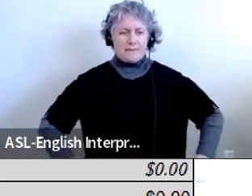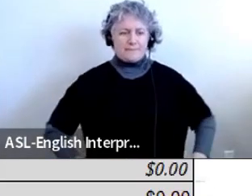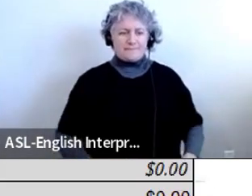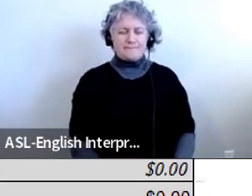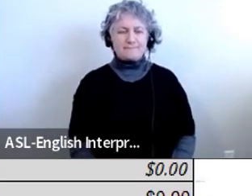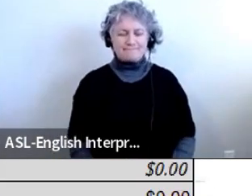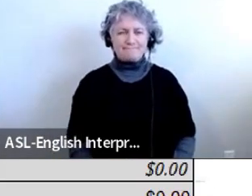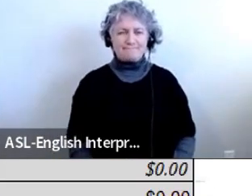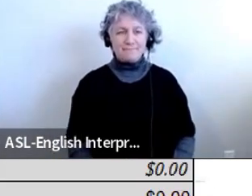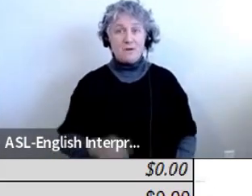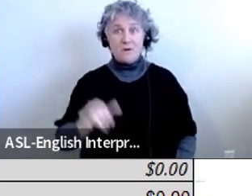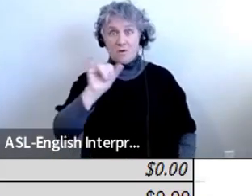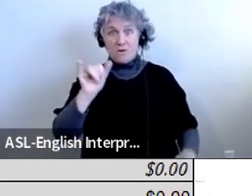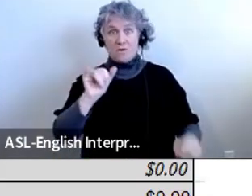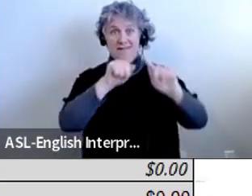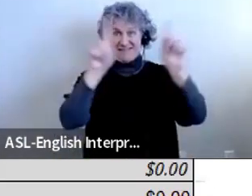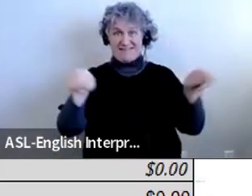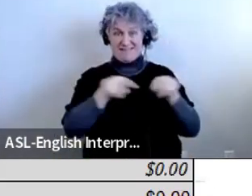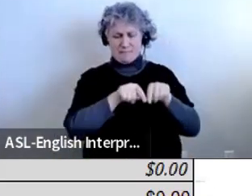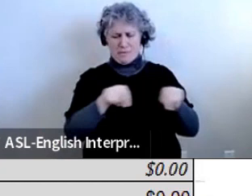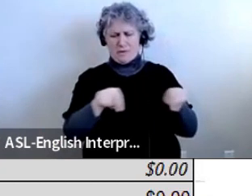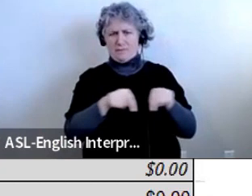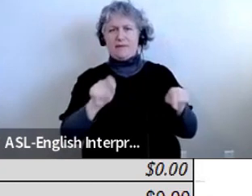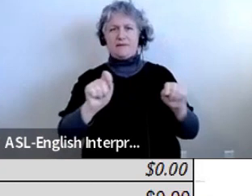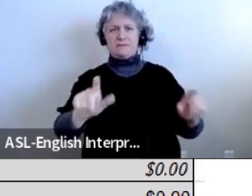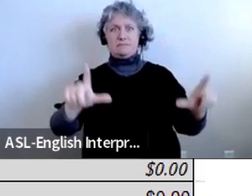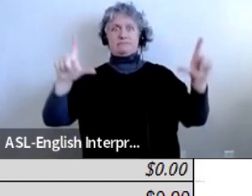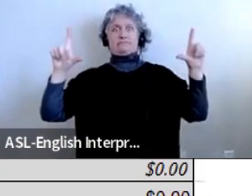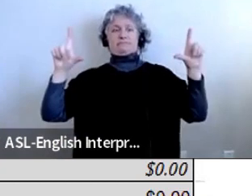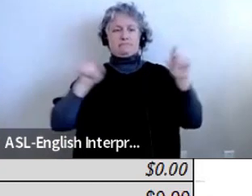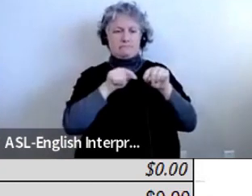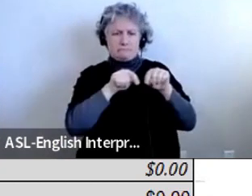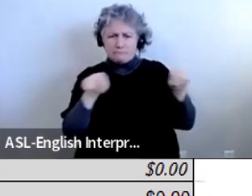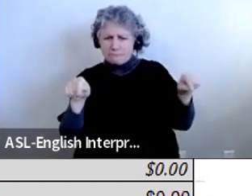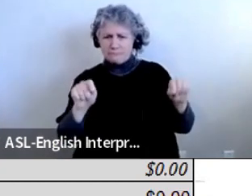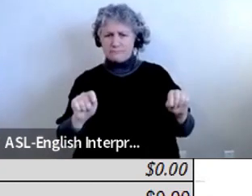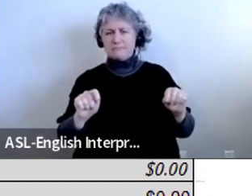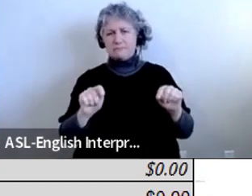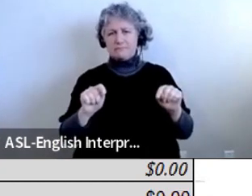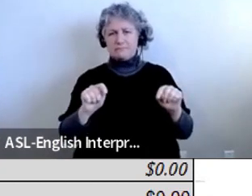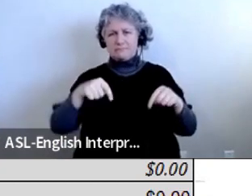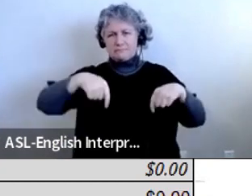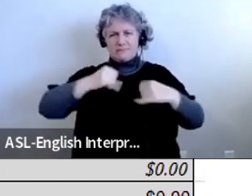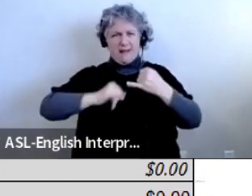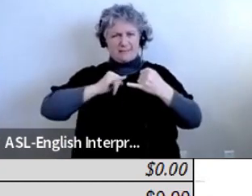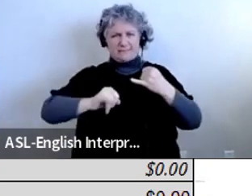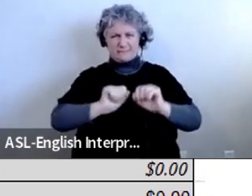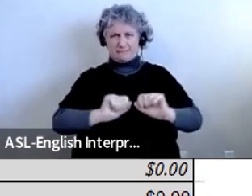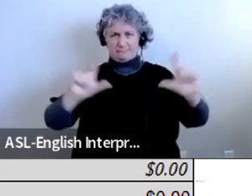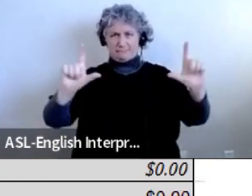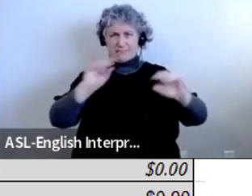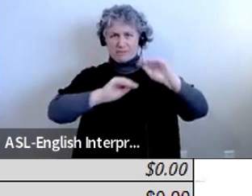You'll also see on the bottom of the budget, so this is just like a zoomed in screenshot of the bottom of the budget